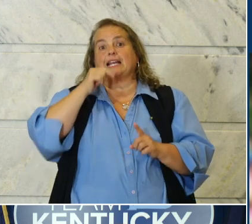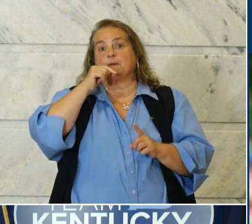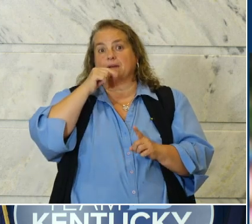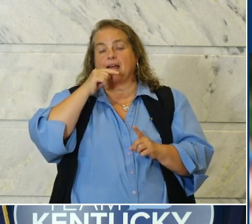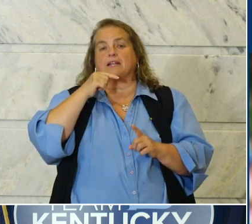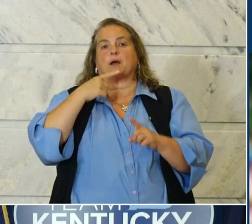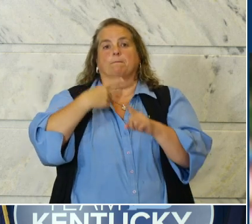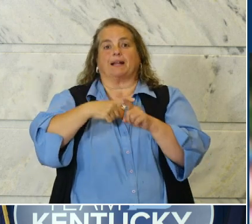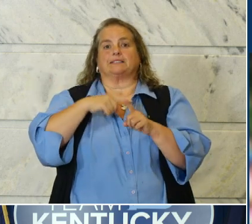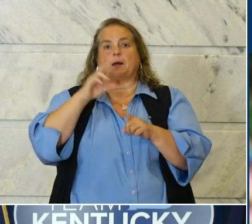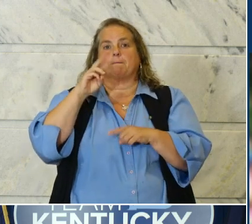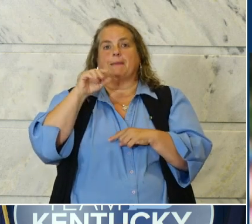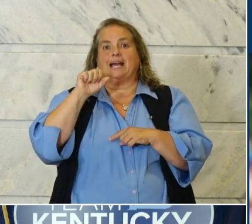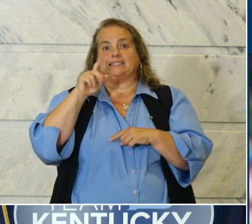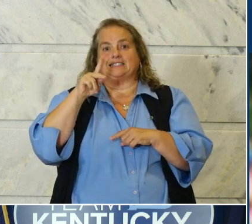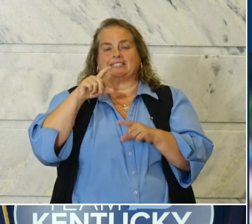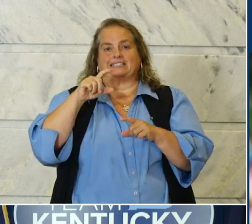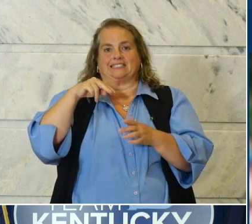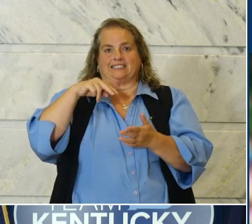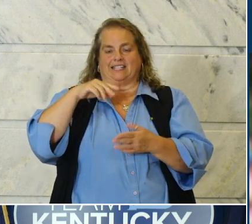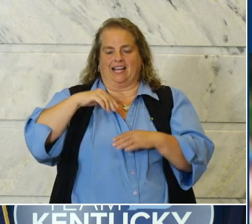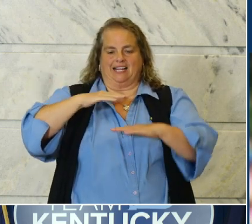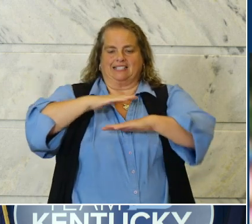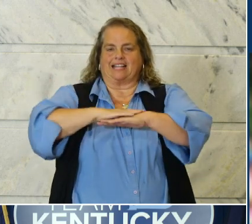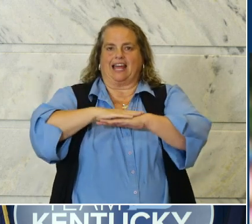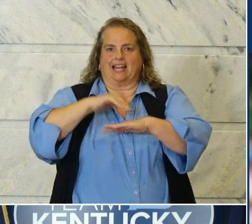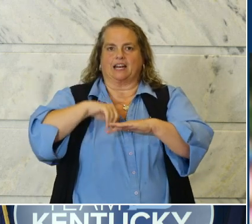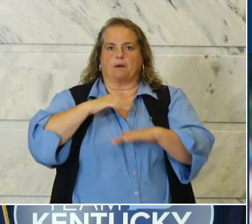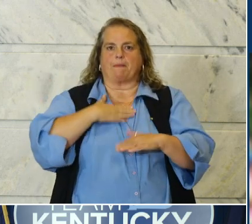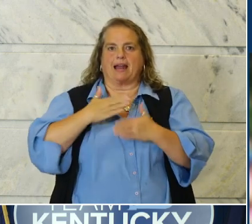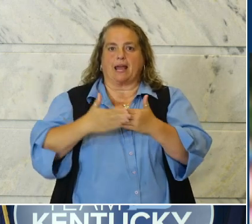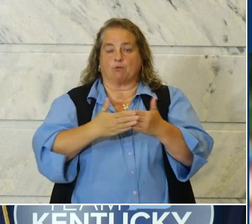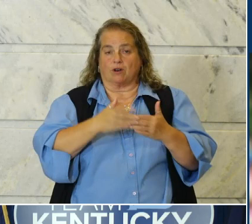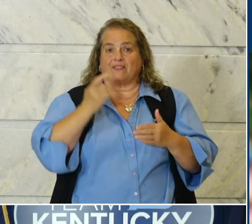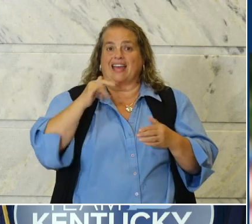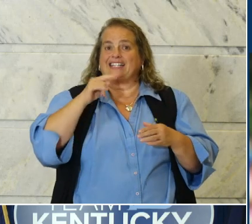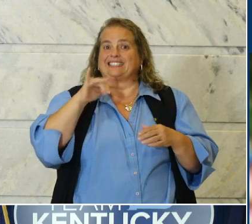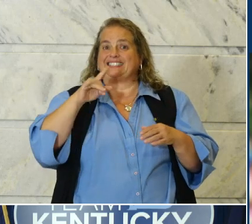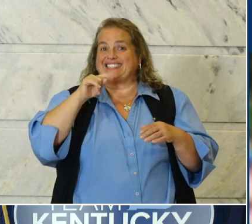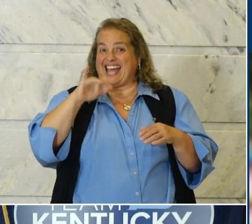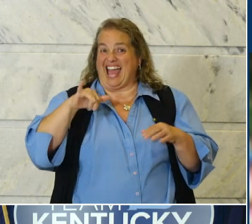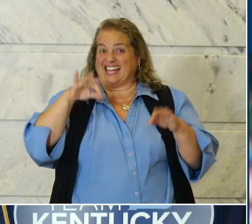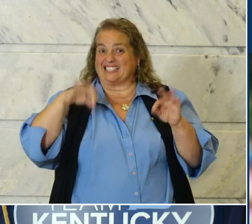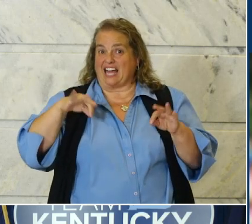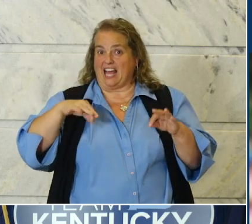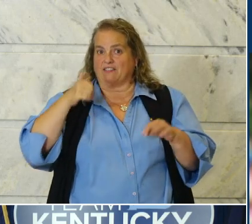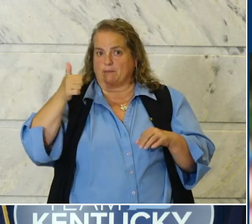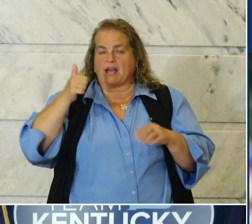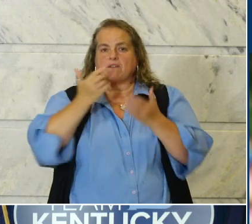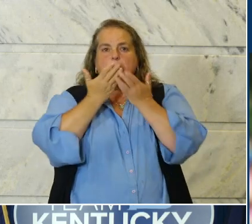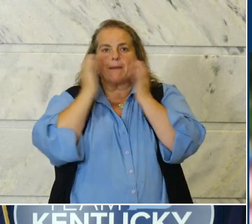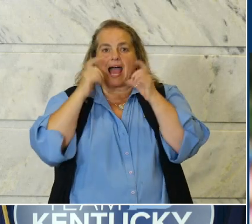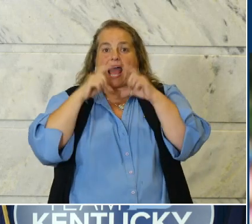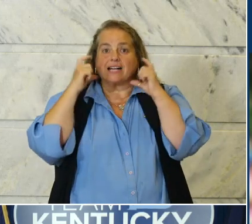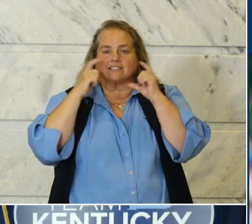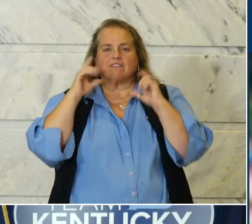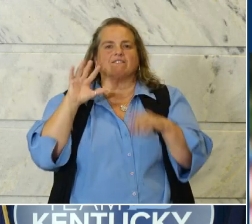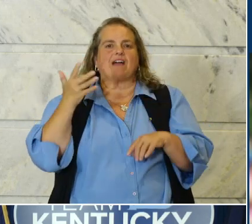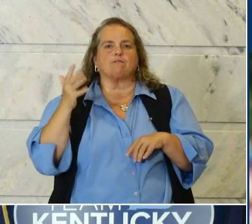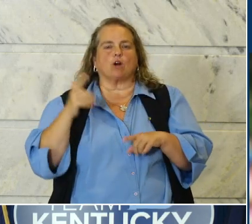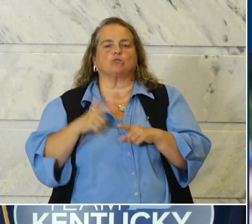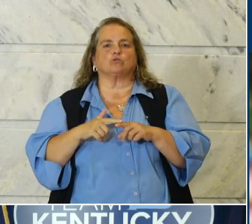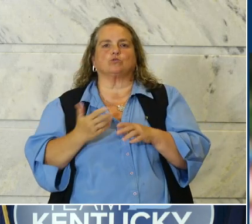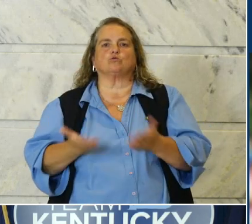my neighborhood. These amazing kids were selling masks that they tie-dyed themselves for $5 to raise money for